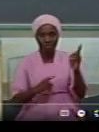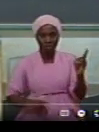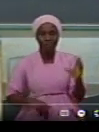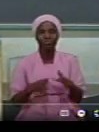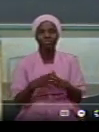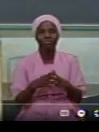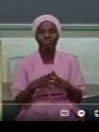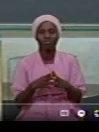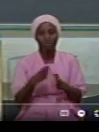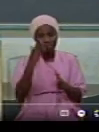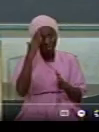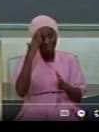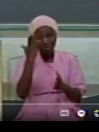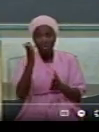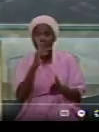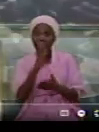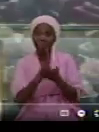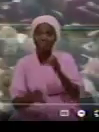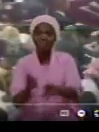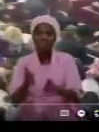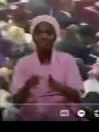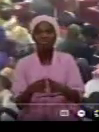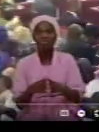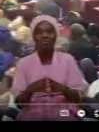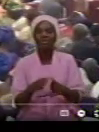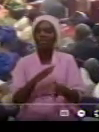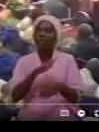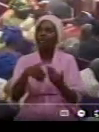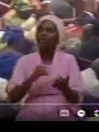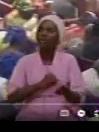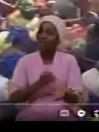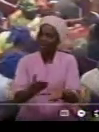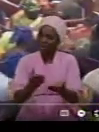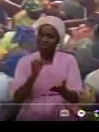You know, there are people, all I want is,